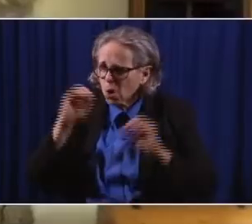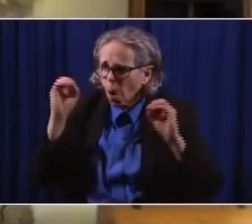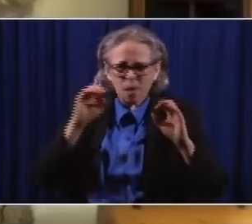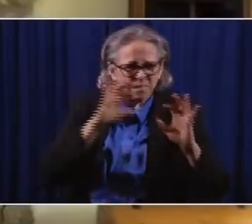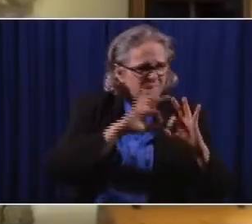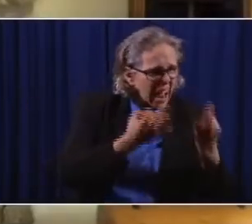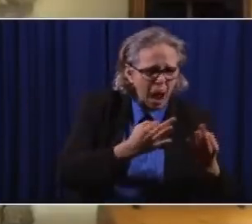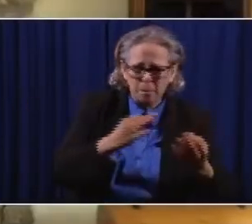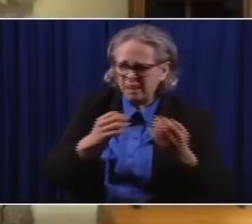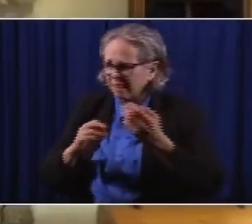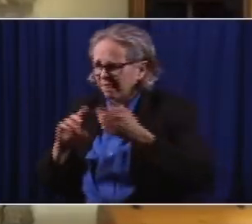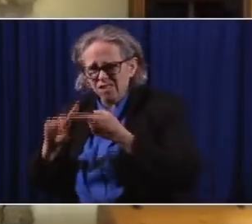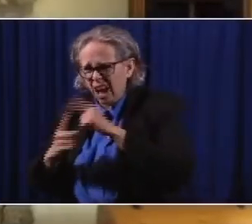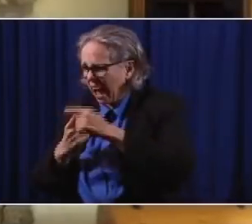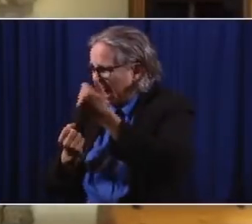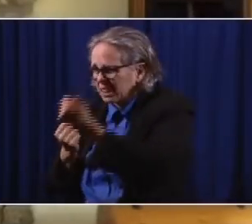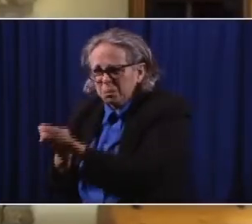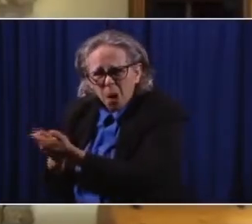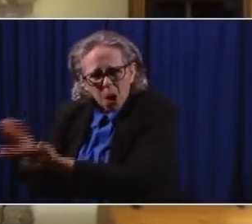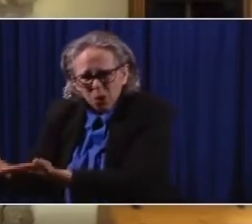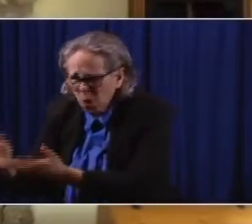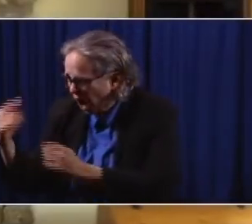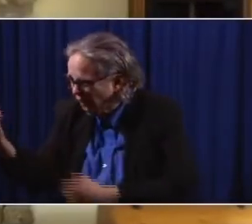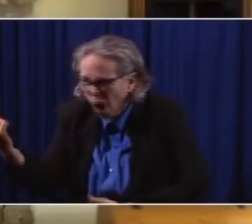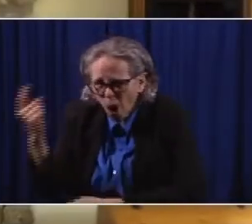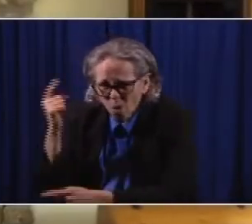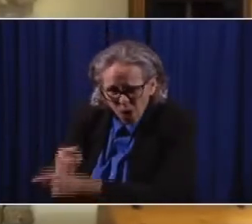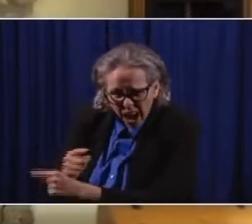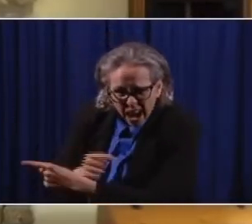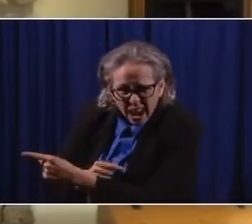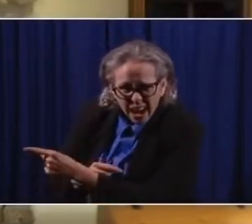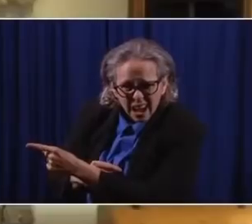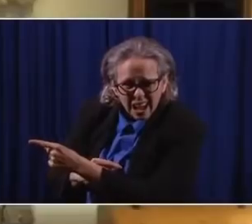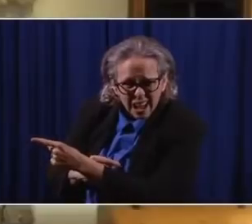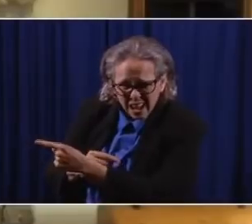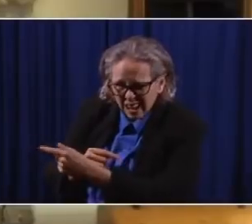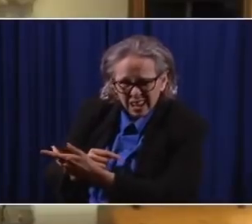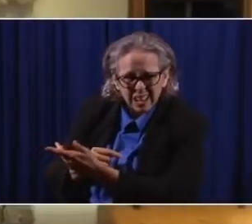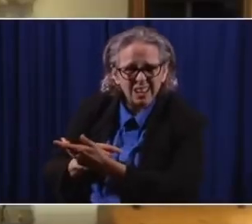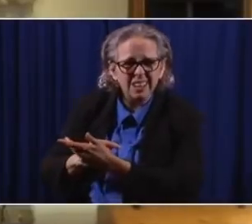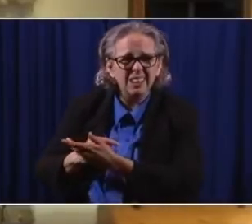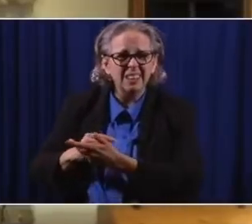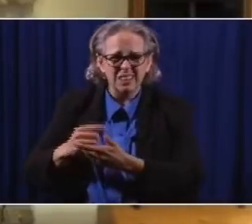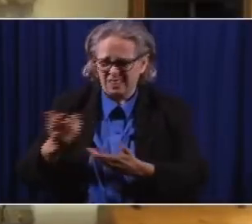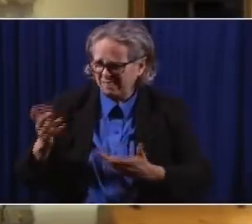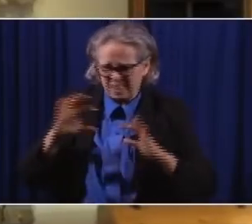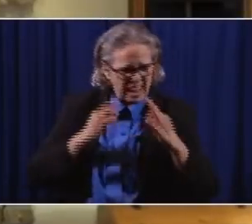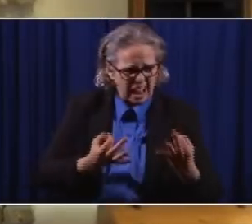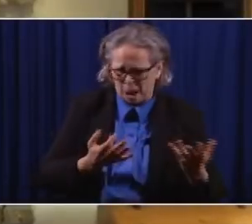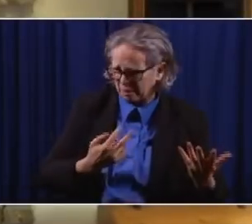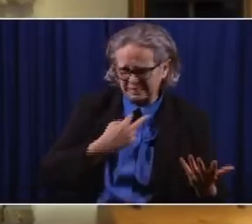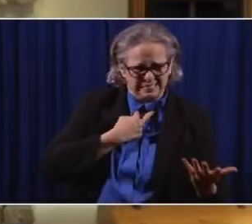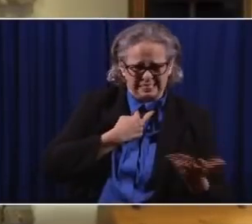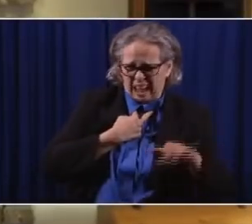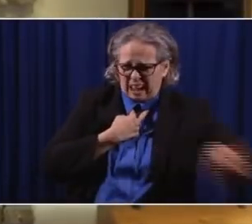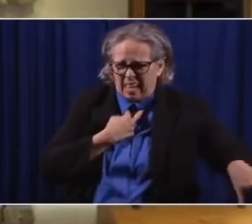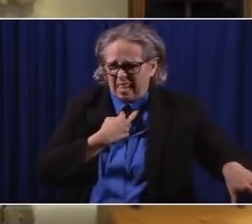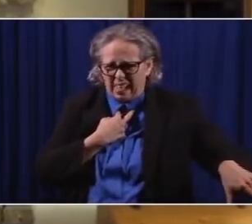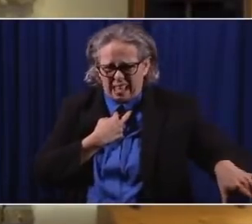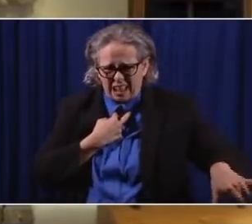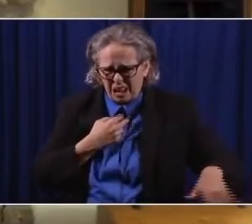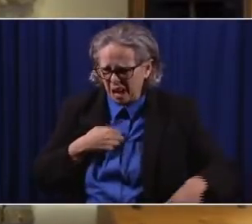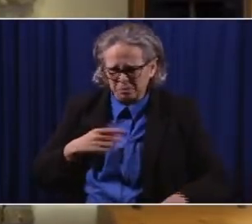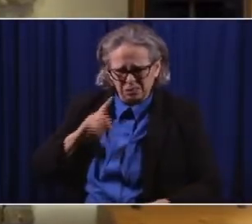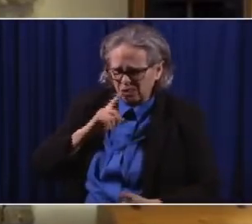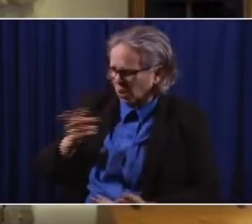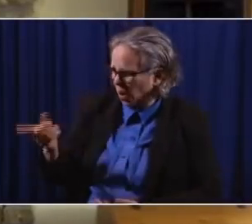to, have somebody love there with you or hold your hand or do anything. It just must have been, it